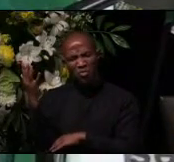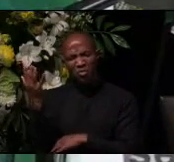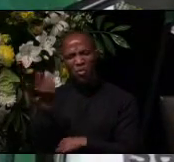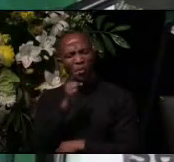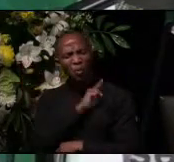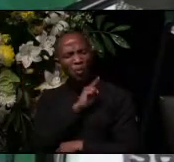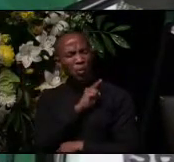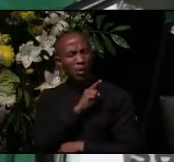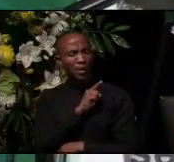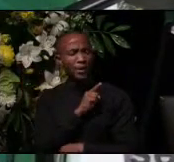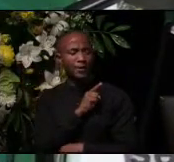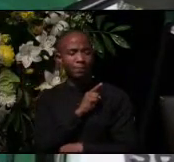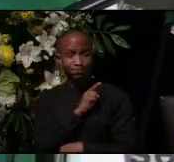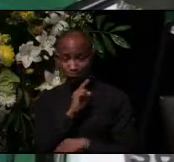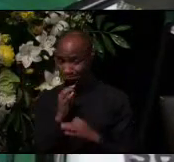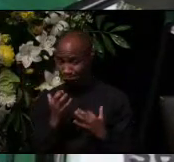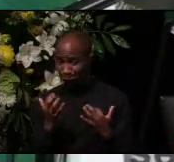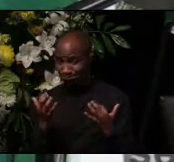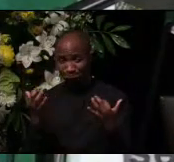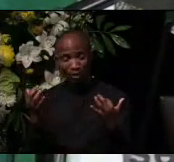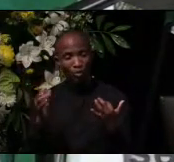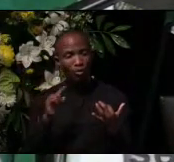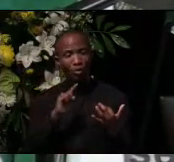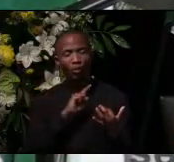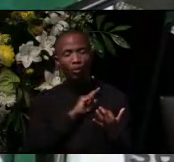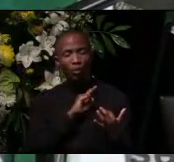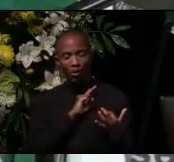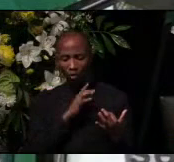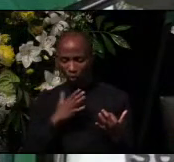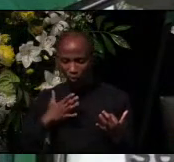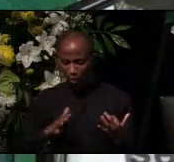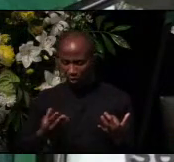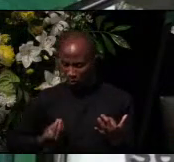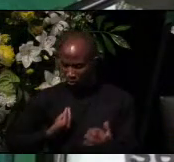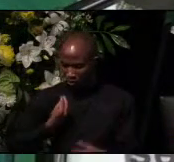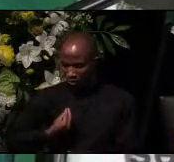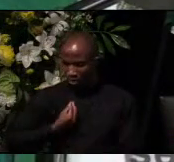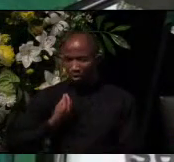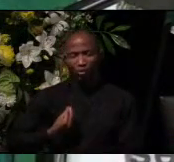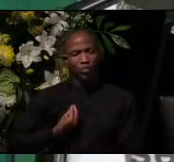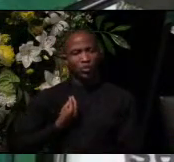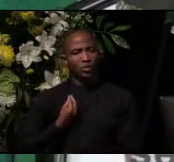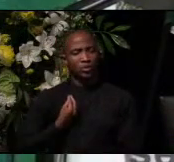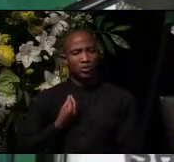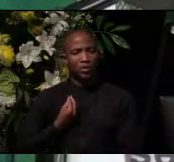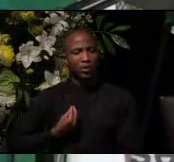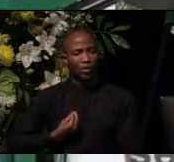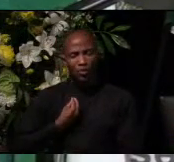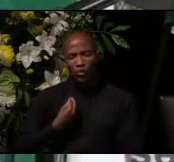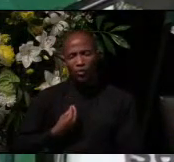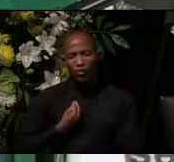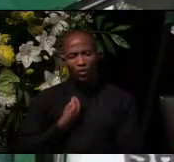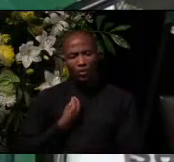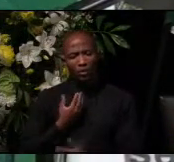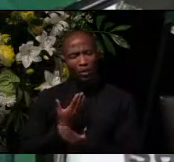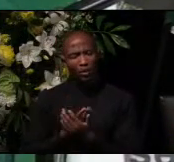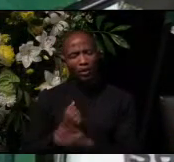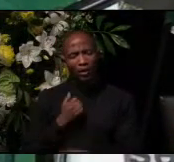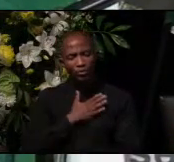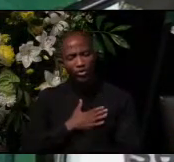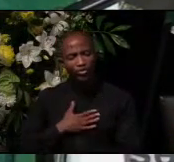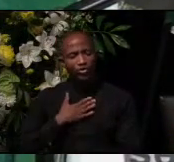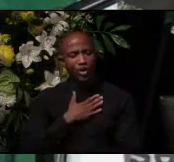is that we want the younger generation to appreciate what we say in